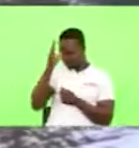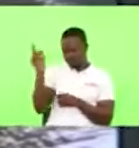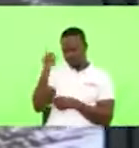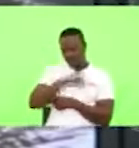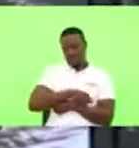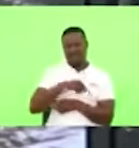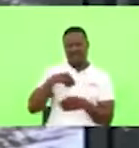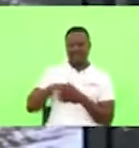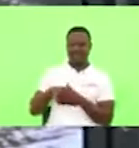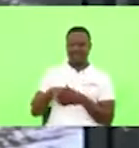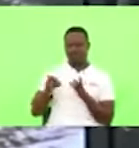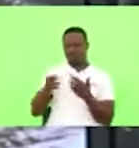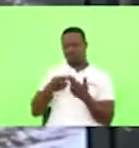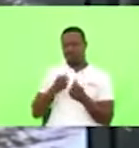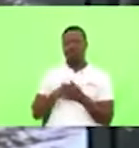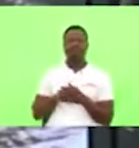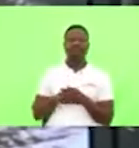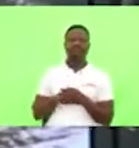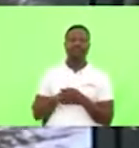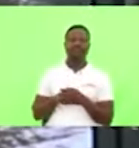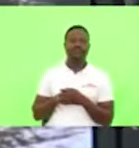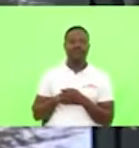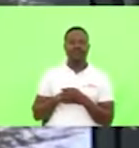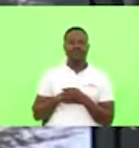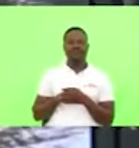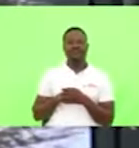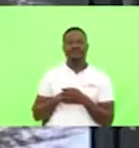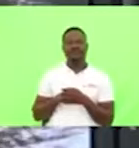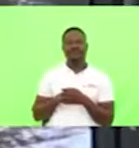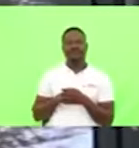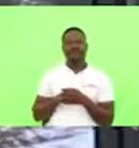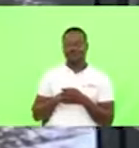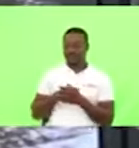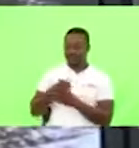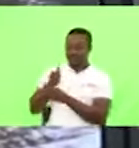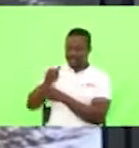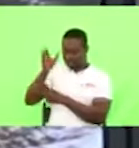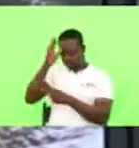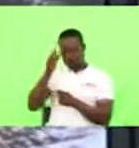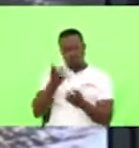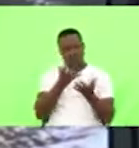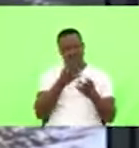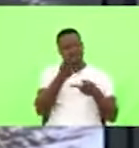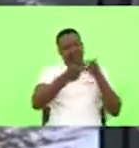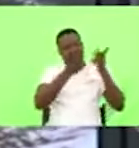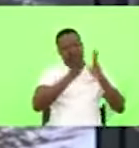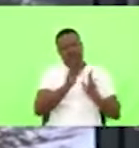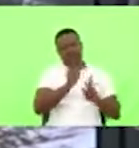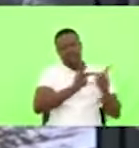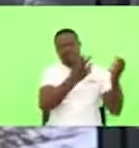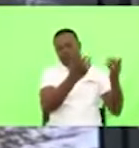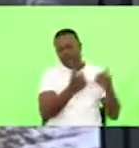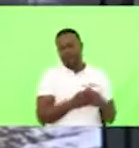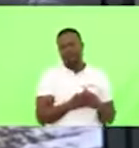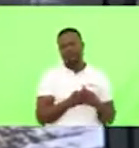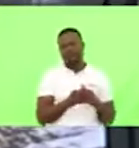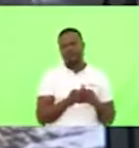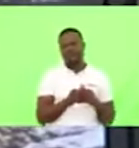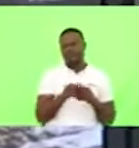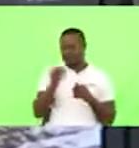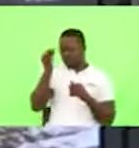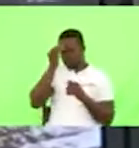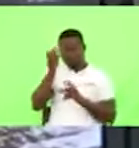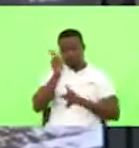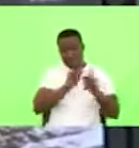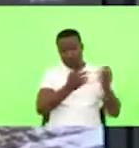in the living room. He was actually expecting some visitors. And I knew the men who were going to